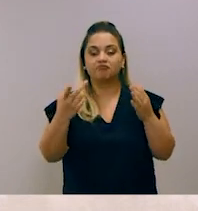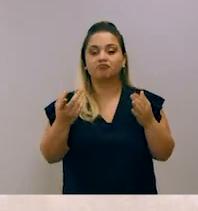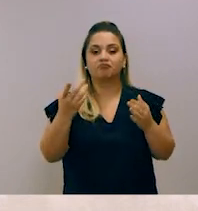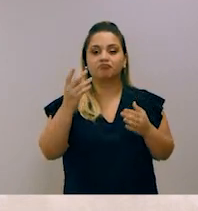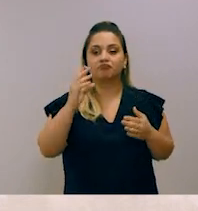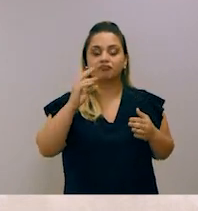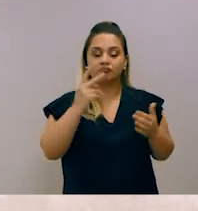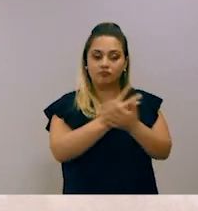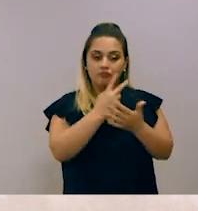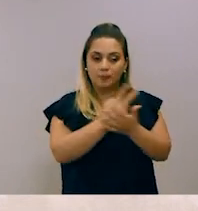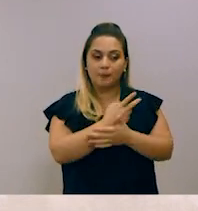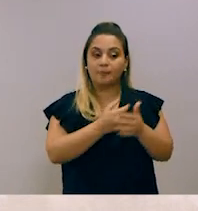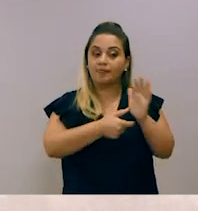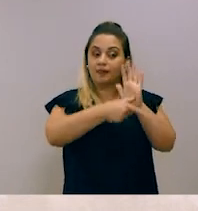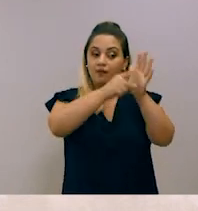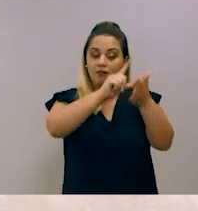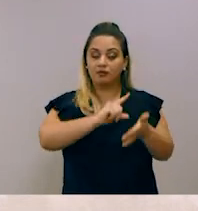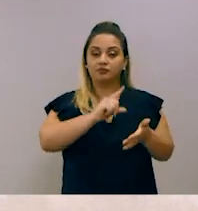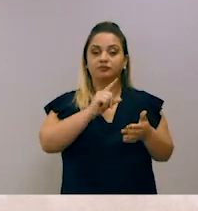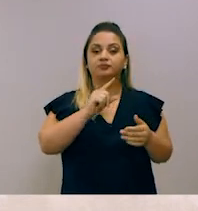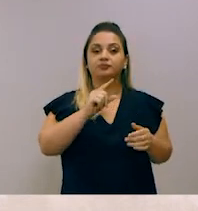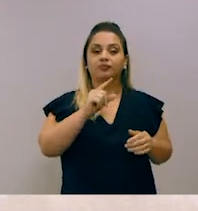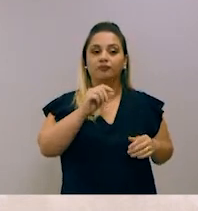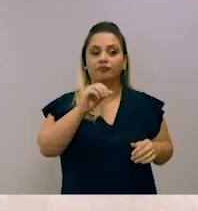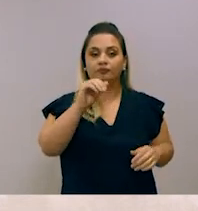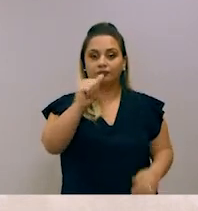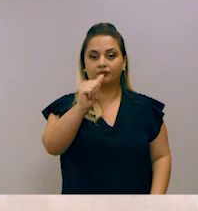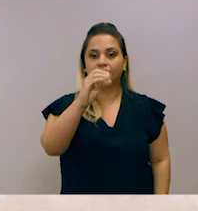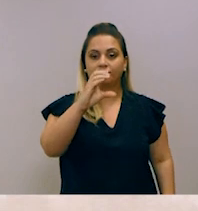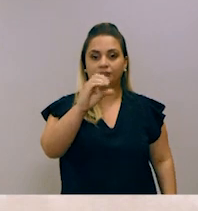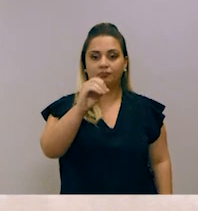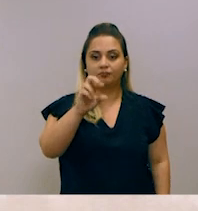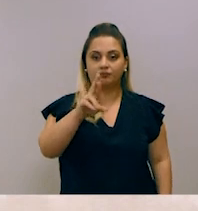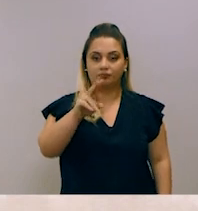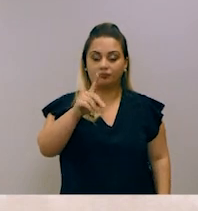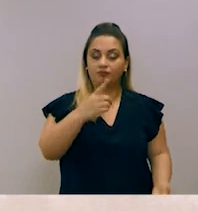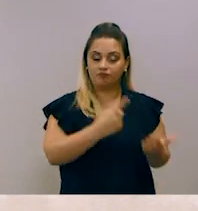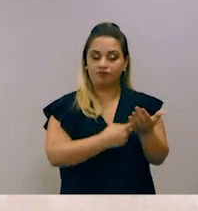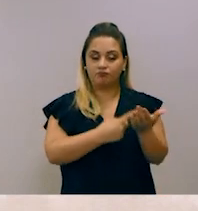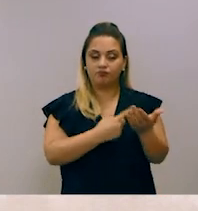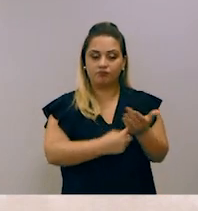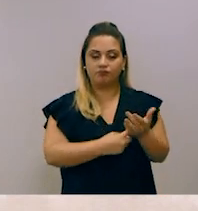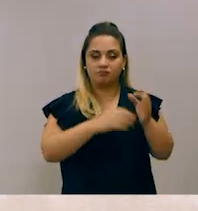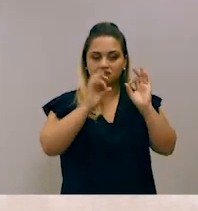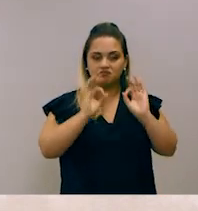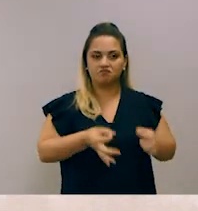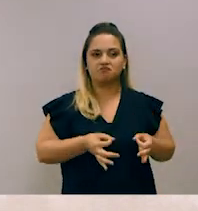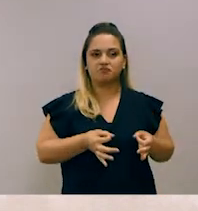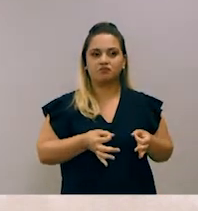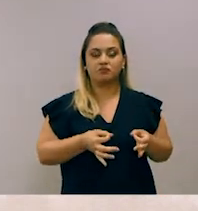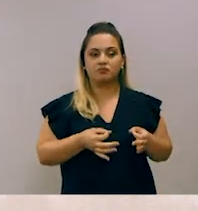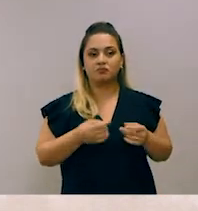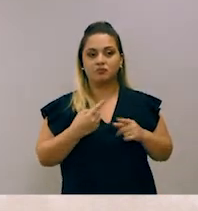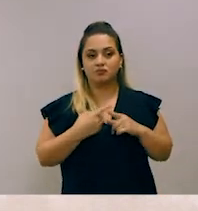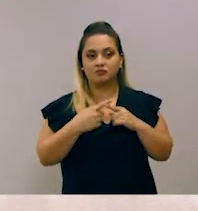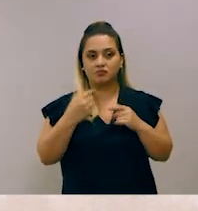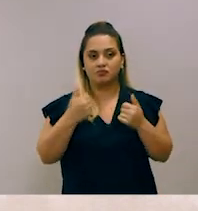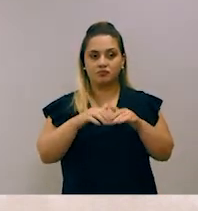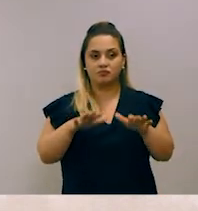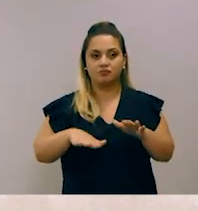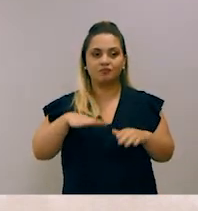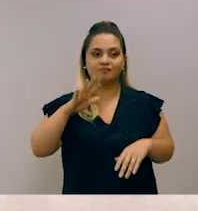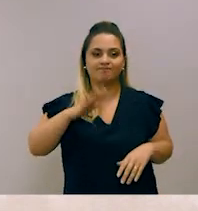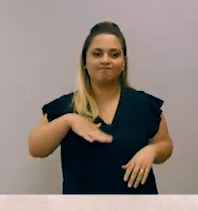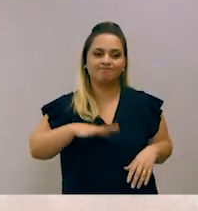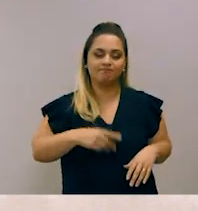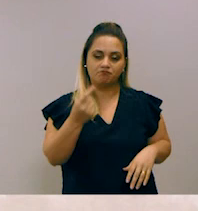the ruling is officialized. Then it will not be characterized as a material error, and the correction is